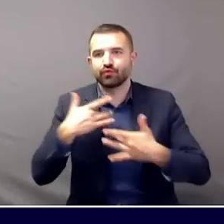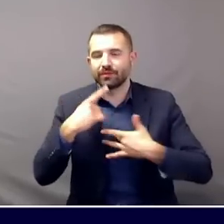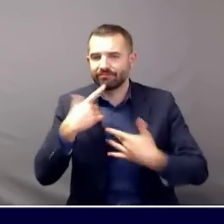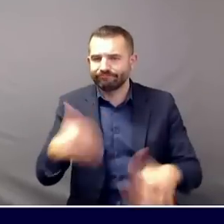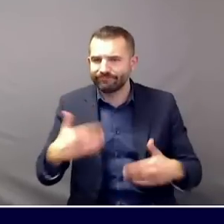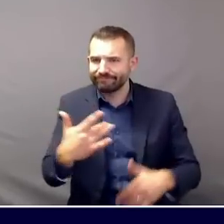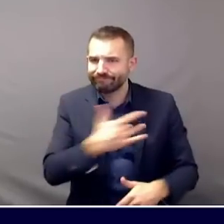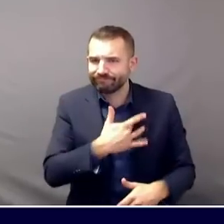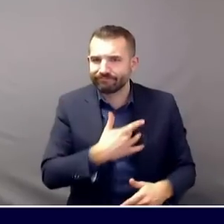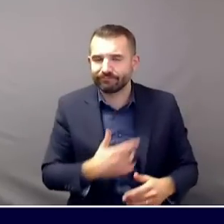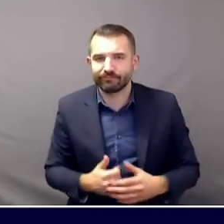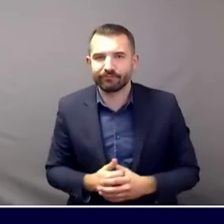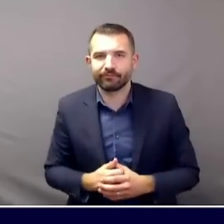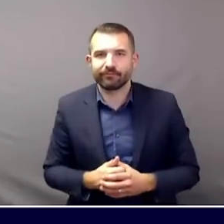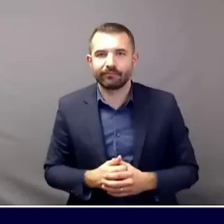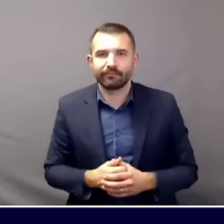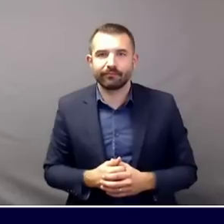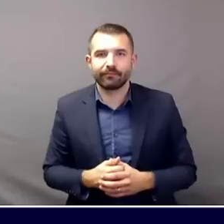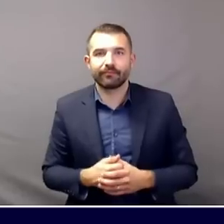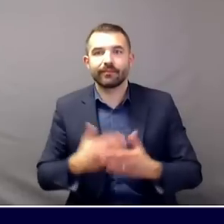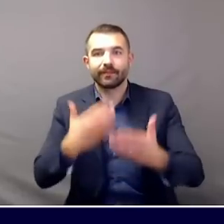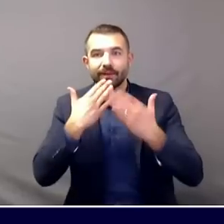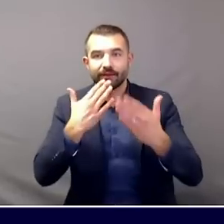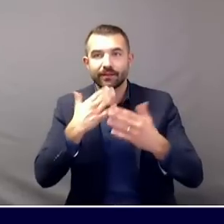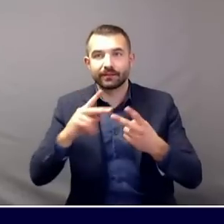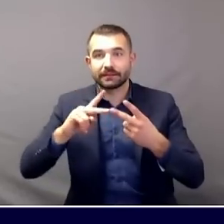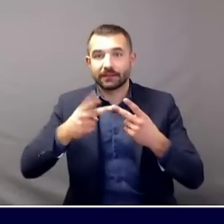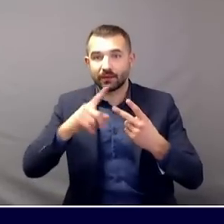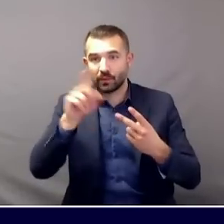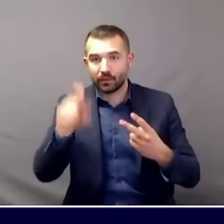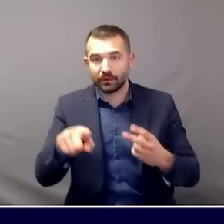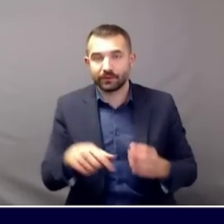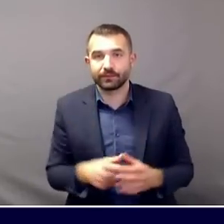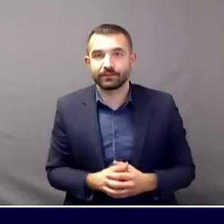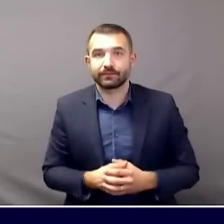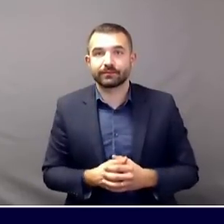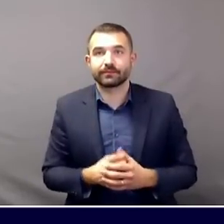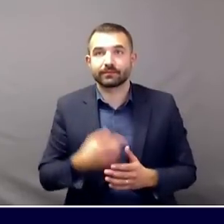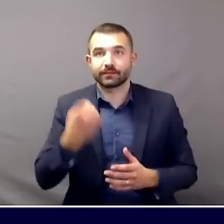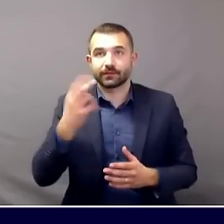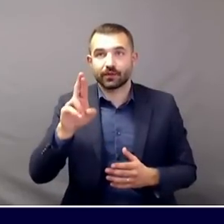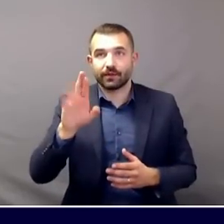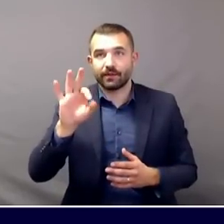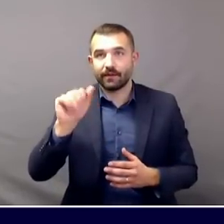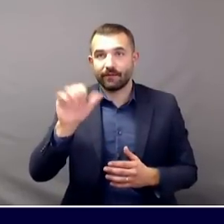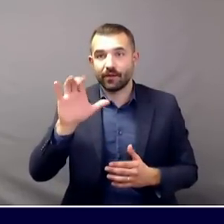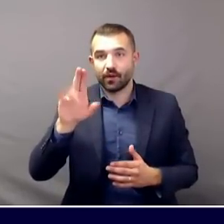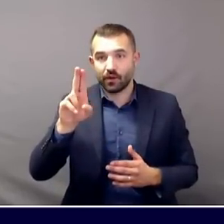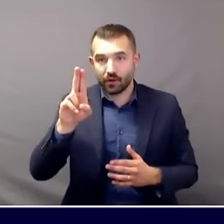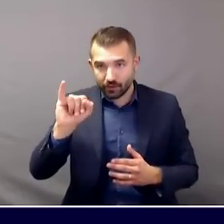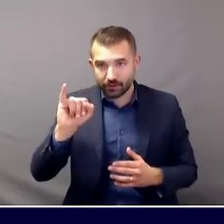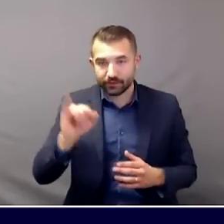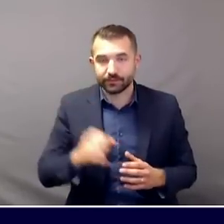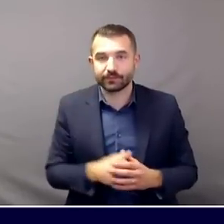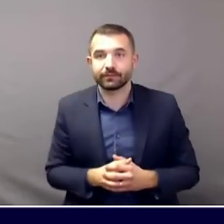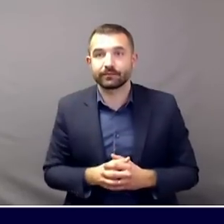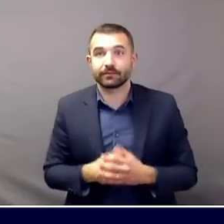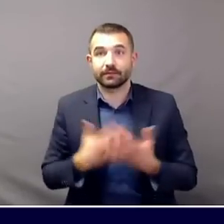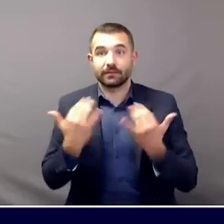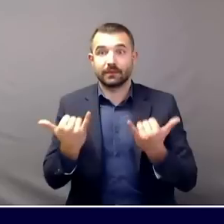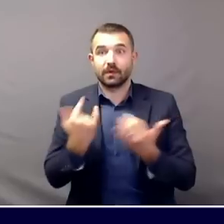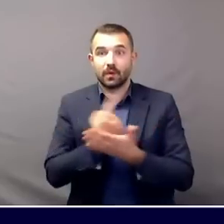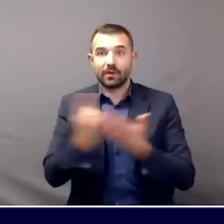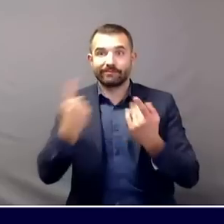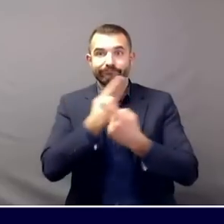And then just another question for you. So Dr. Fauci this week has called for more of a national strategy to deal with